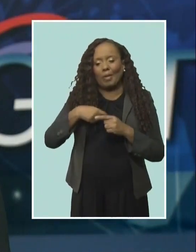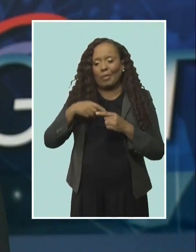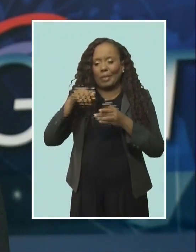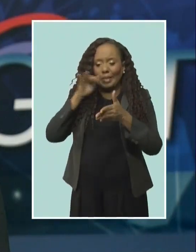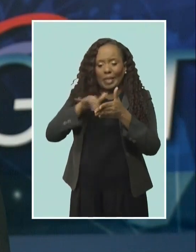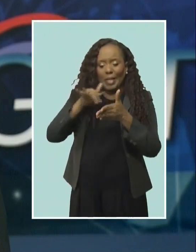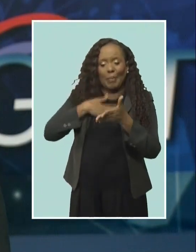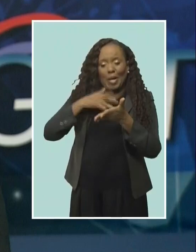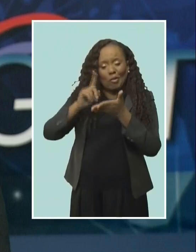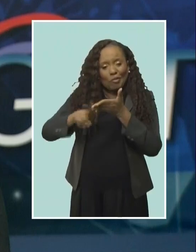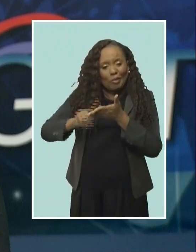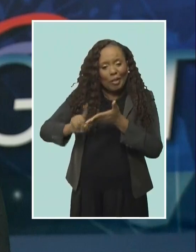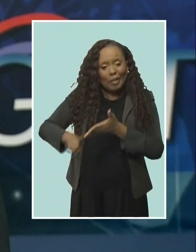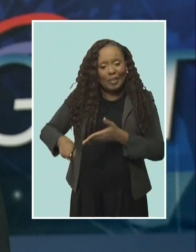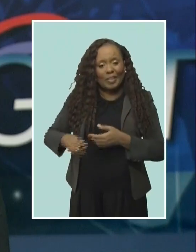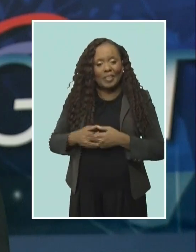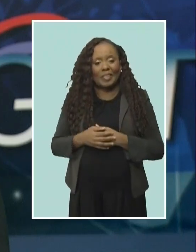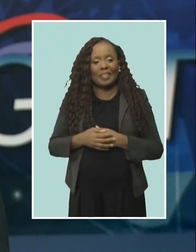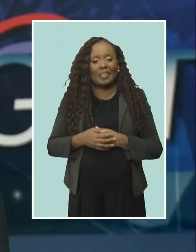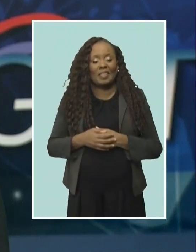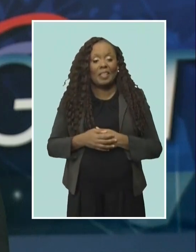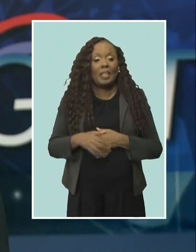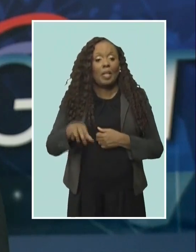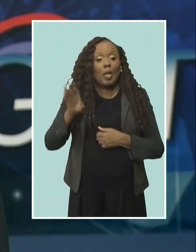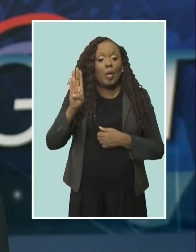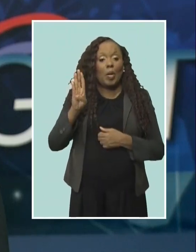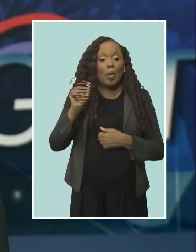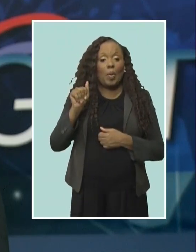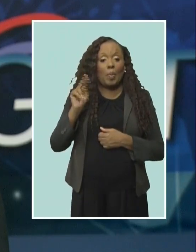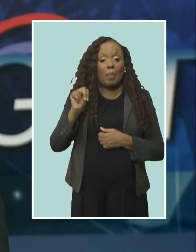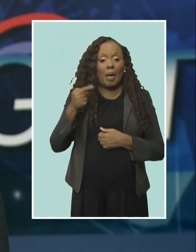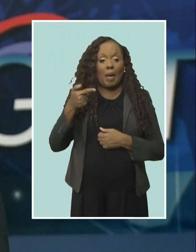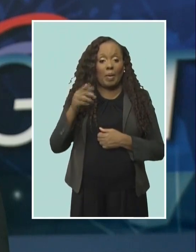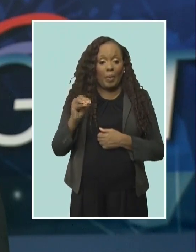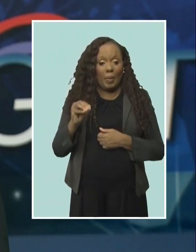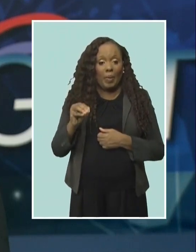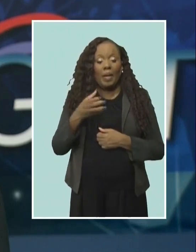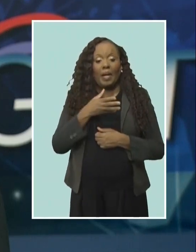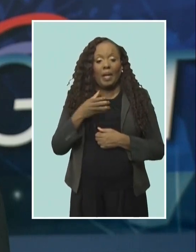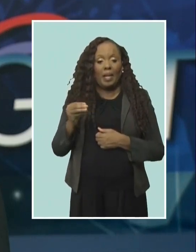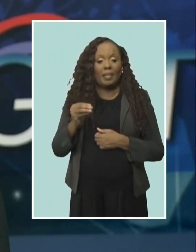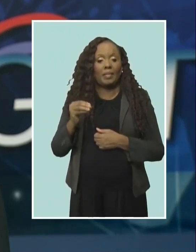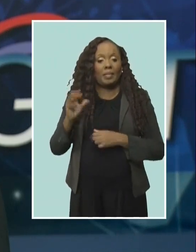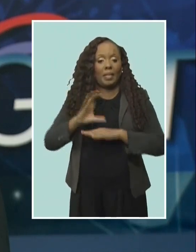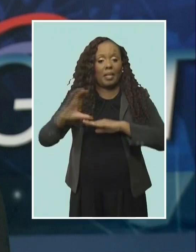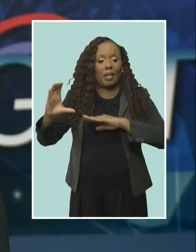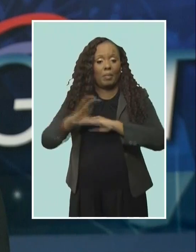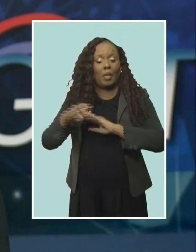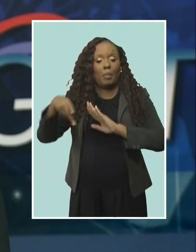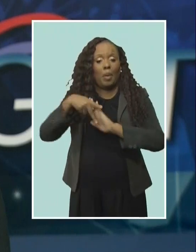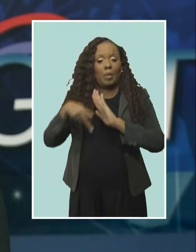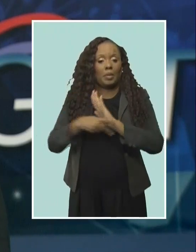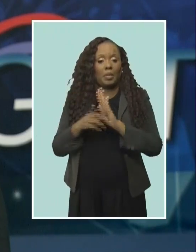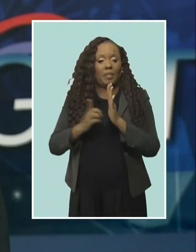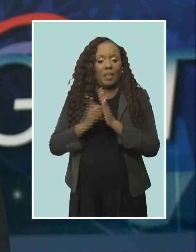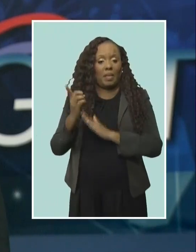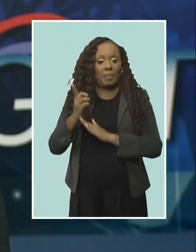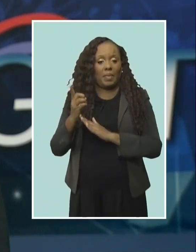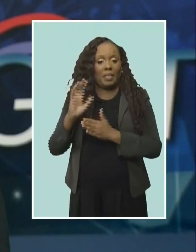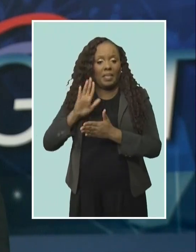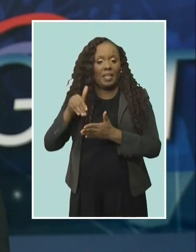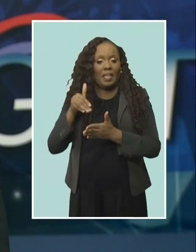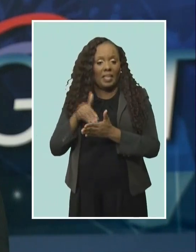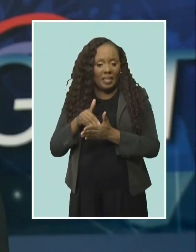The Barbados Association of Non-Governmental Organizations, or BANGO, and the Caribbean Policy Development